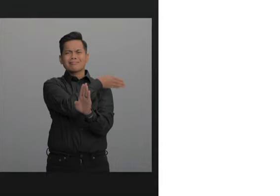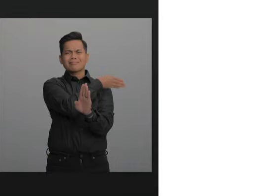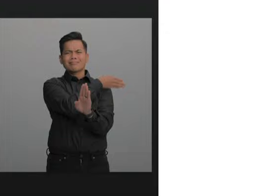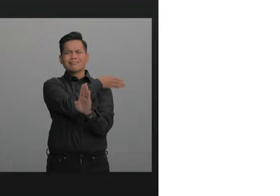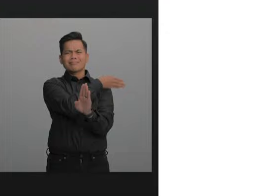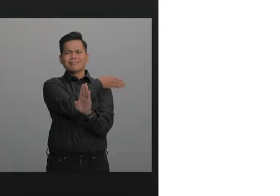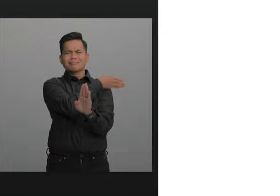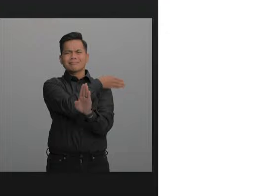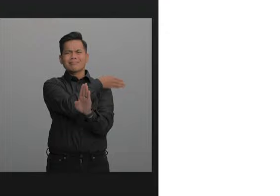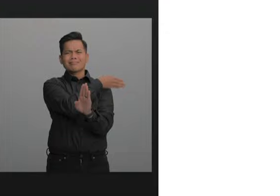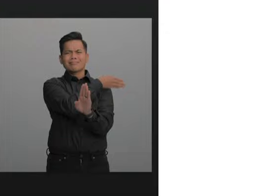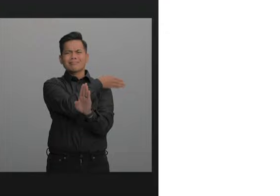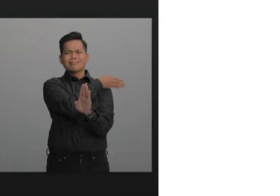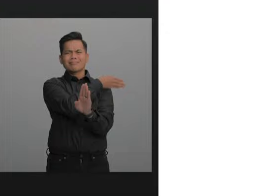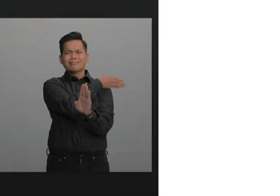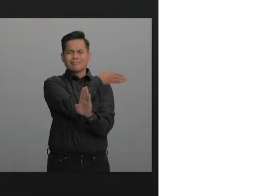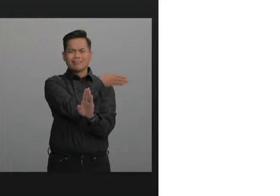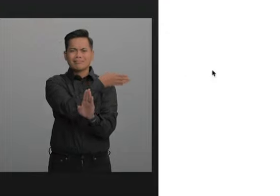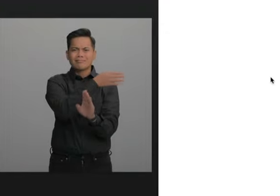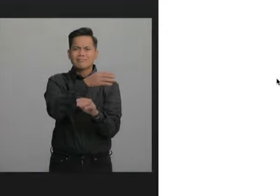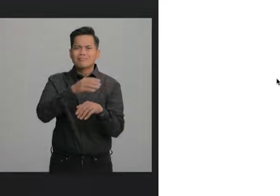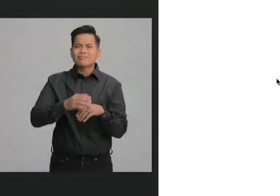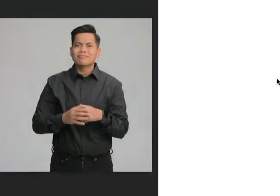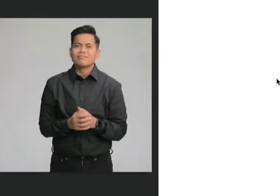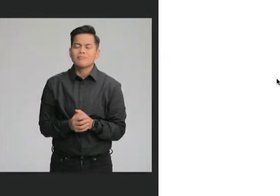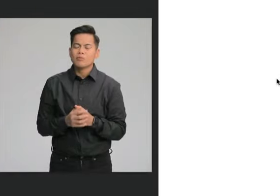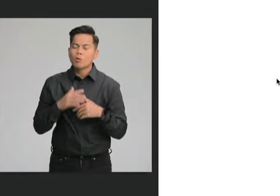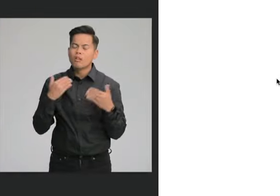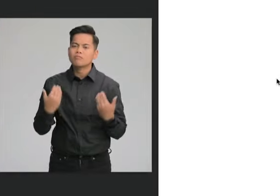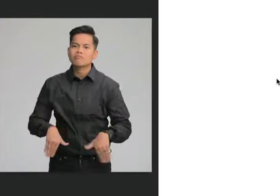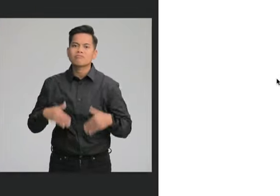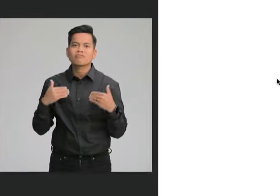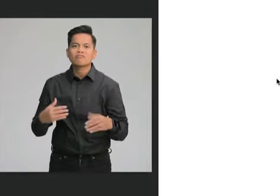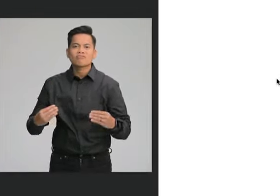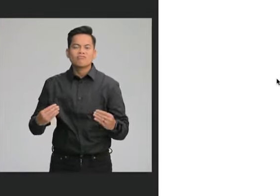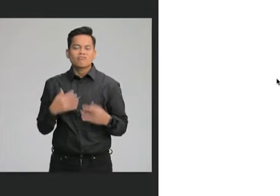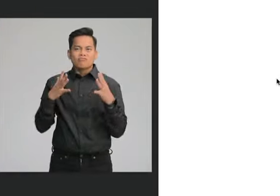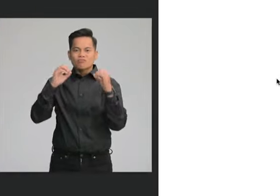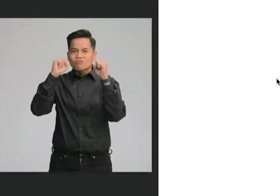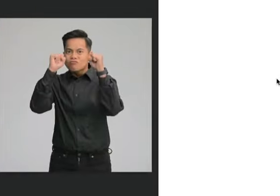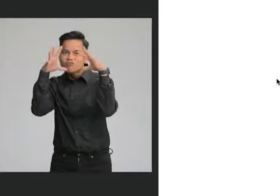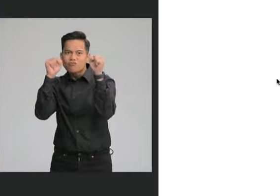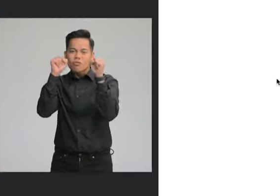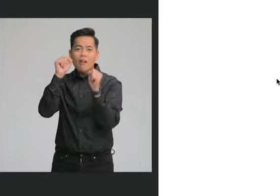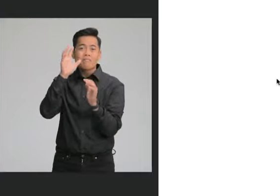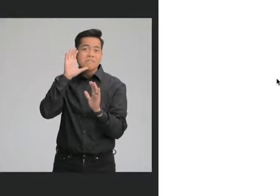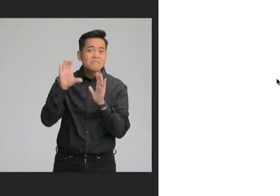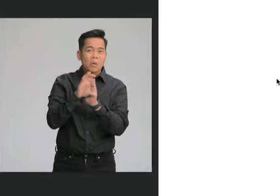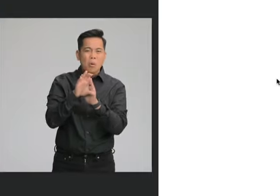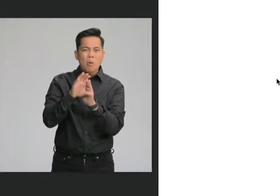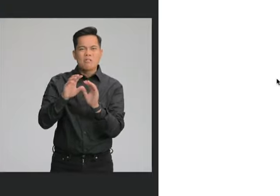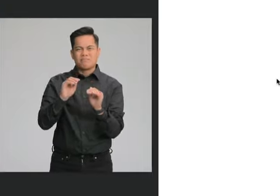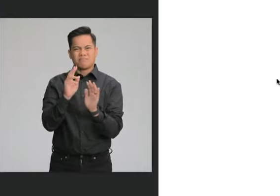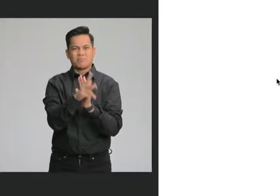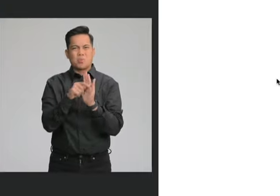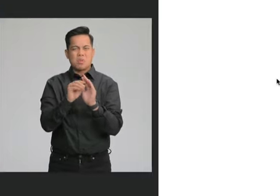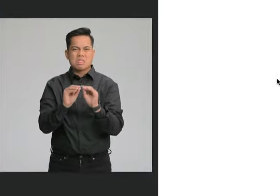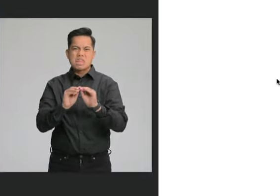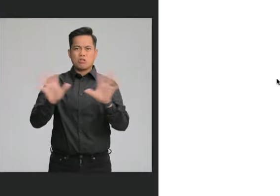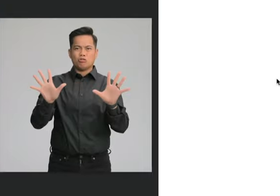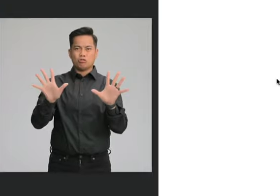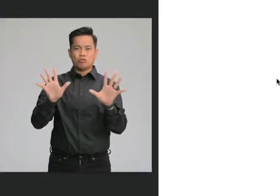1.78 aperture, 48 mil lens. Okay. iPhone, delivering incredible photos and videos. I like that. And it so has